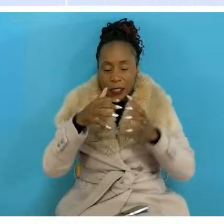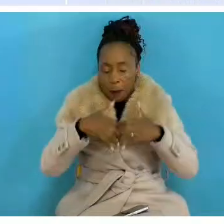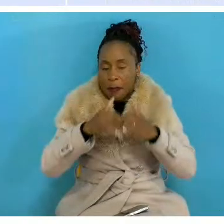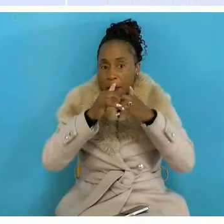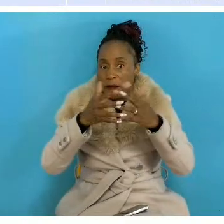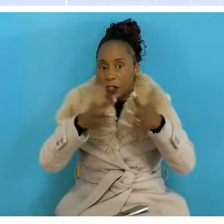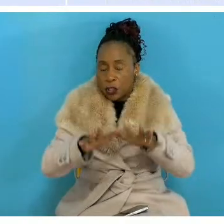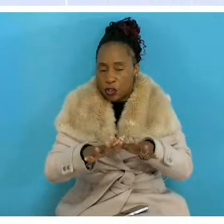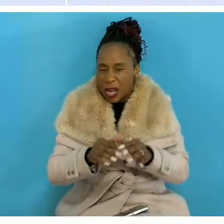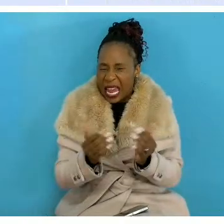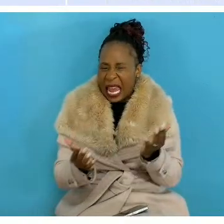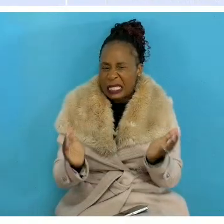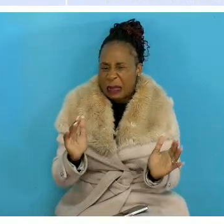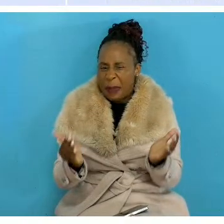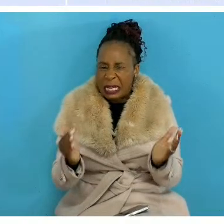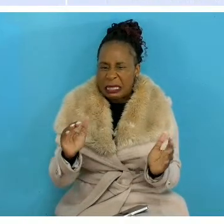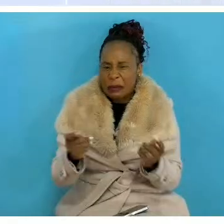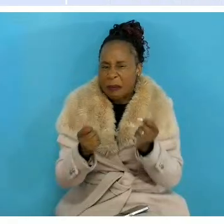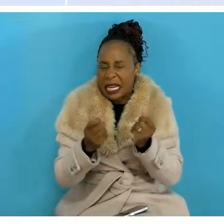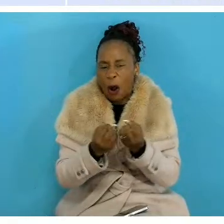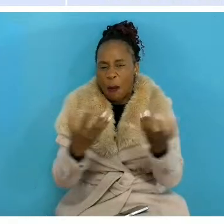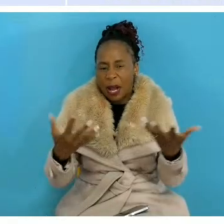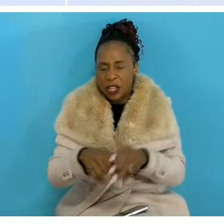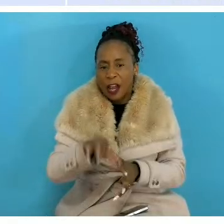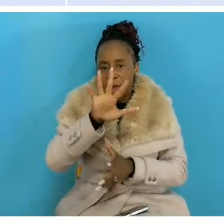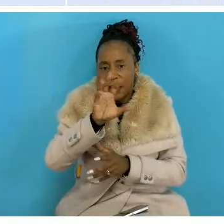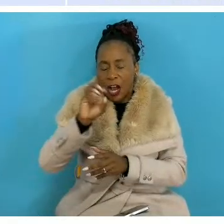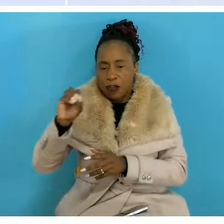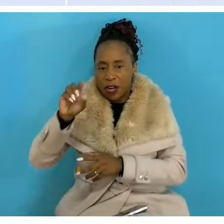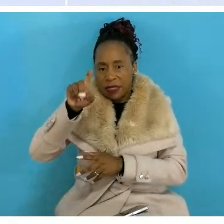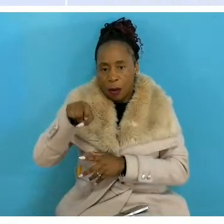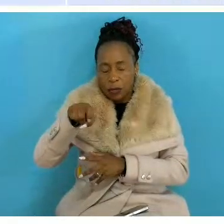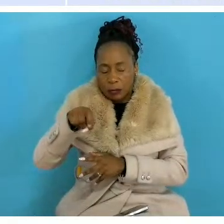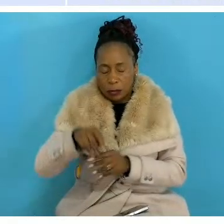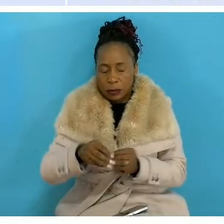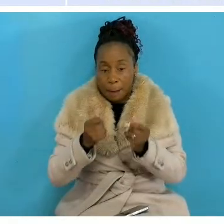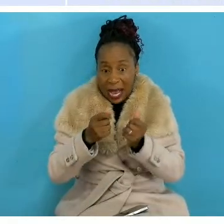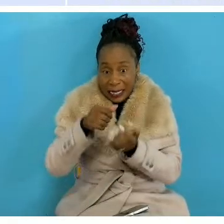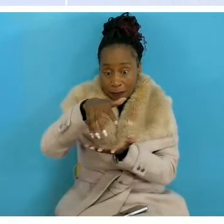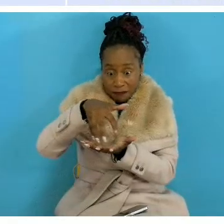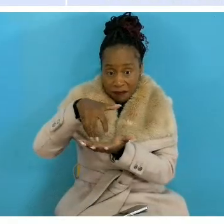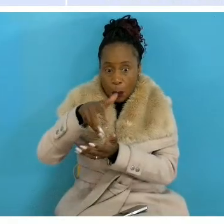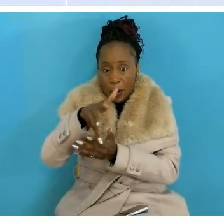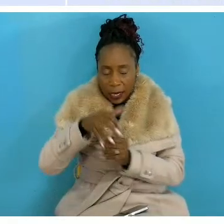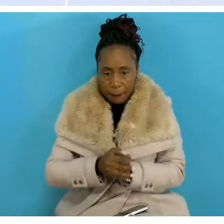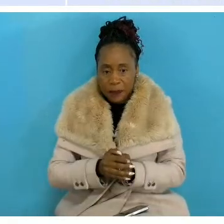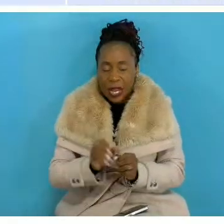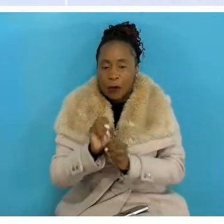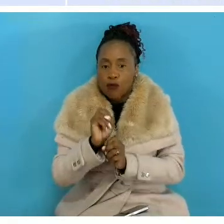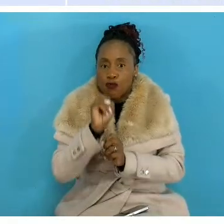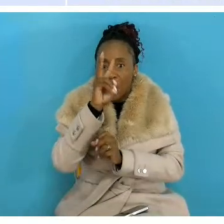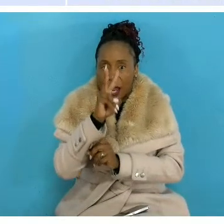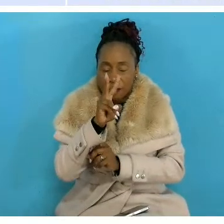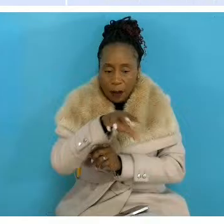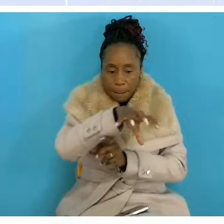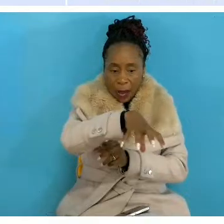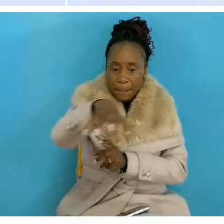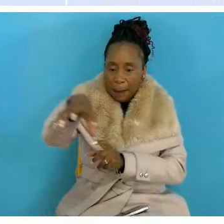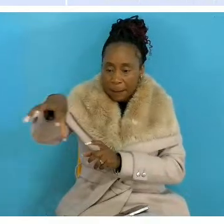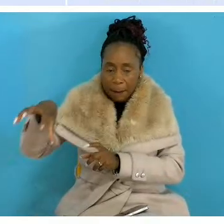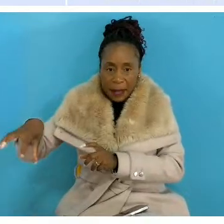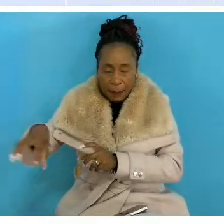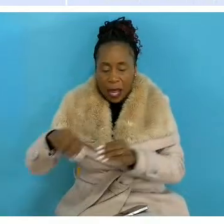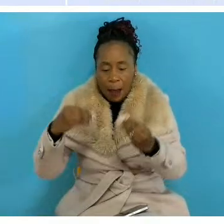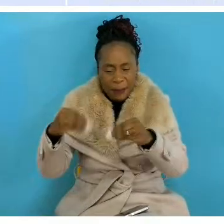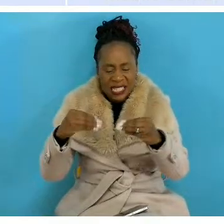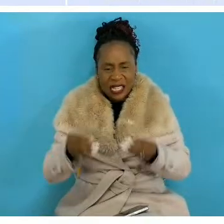and the estimated value is 500,000. 12 outlets receive their business in